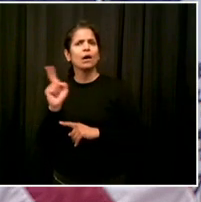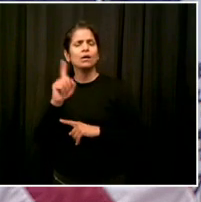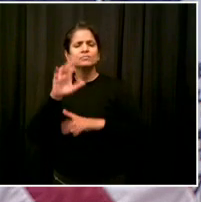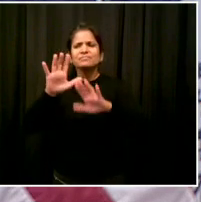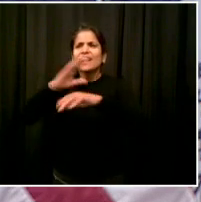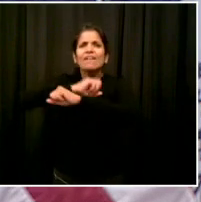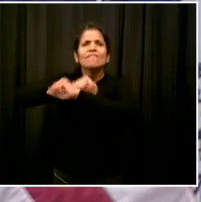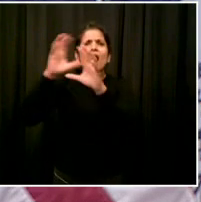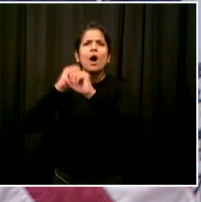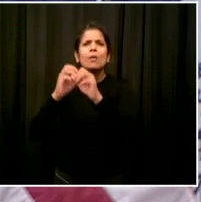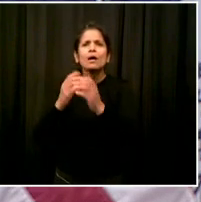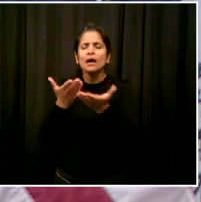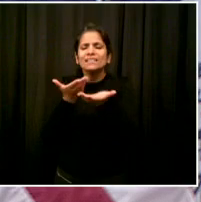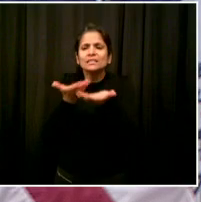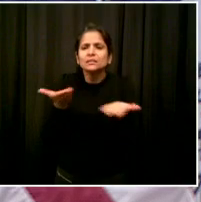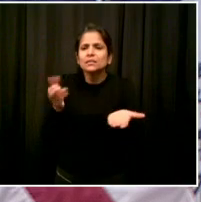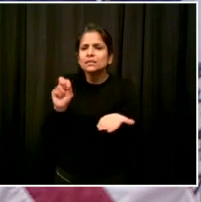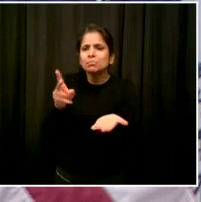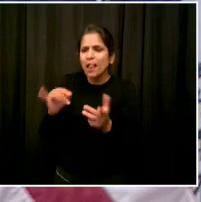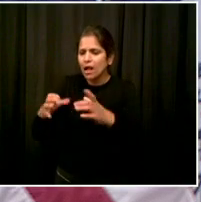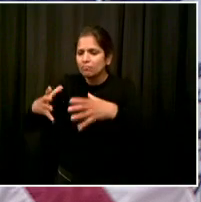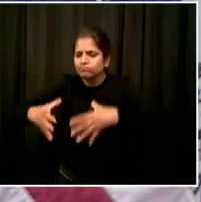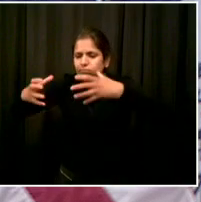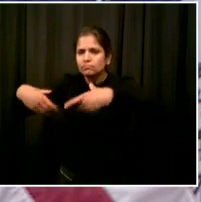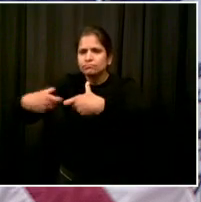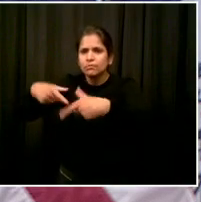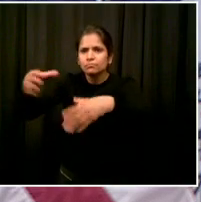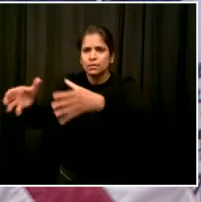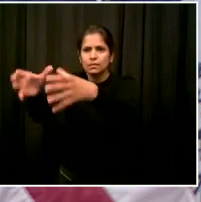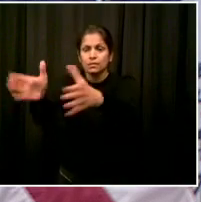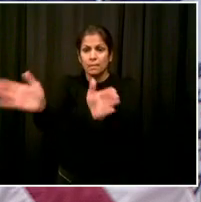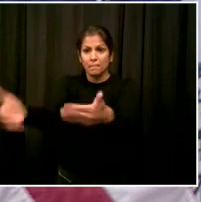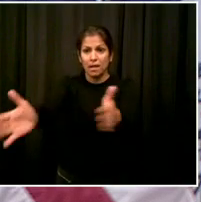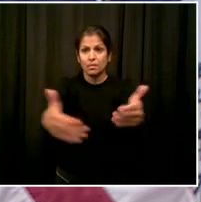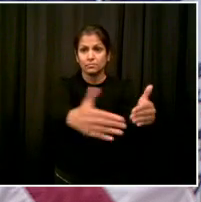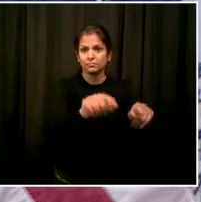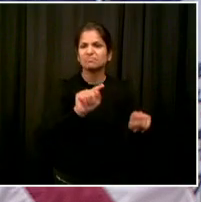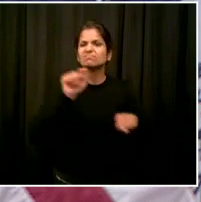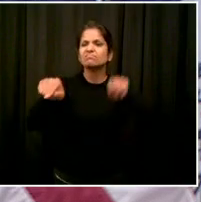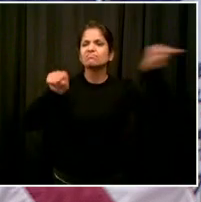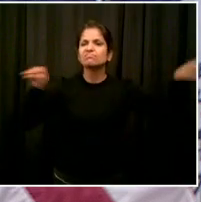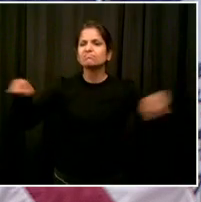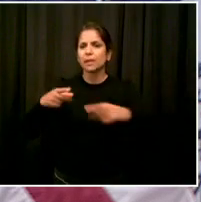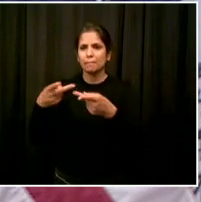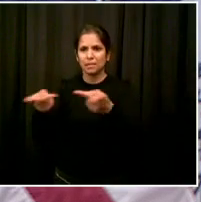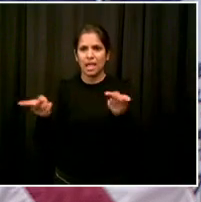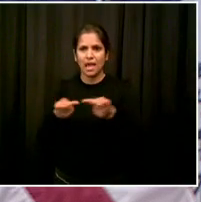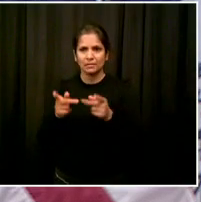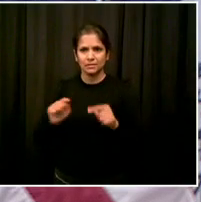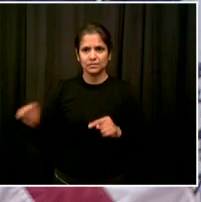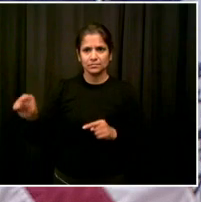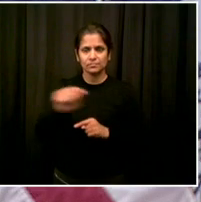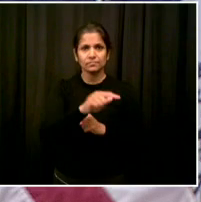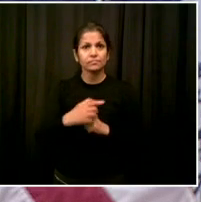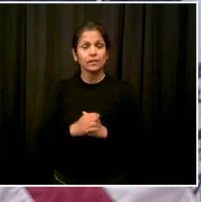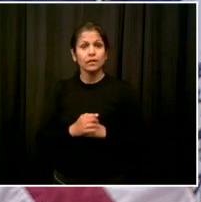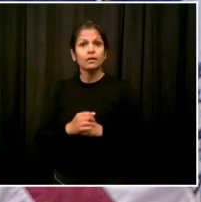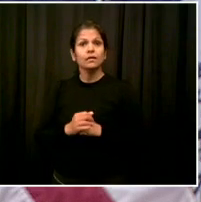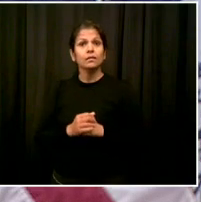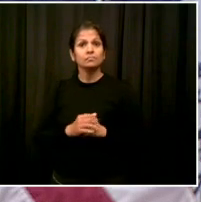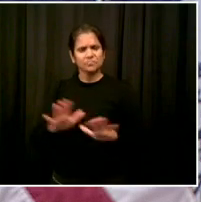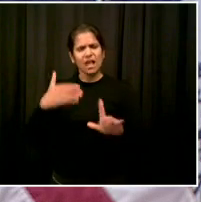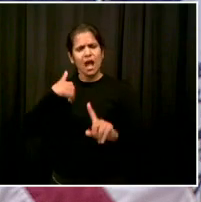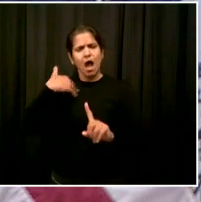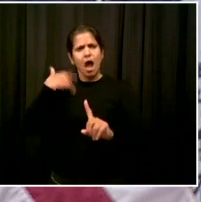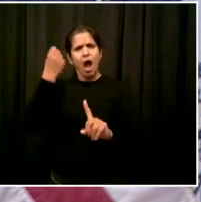use, it seems still that if the police come across someone using it, they're not supposed to do anything. There have been videos of cop cars driving by